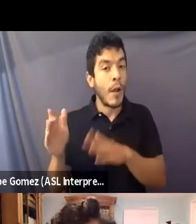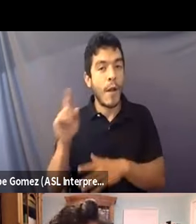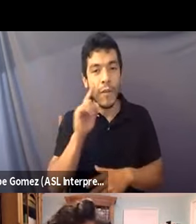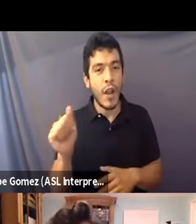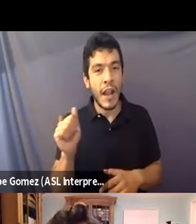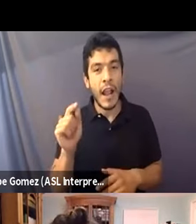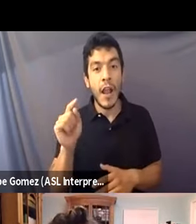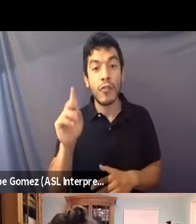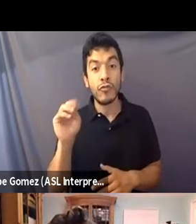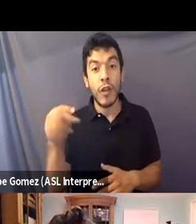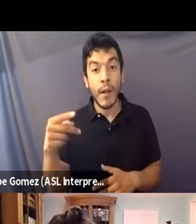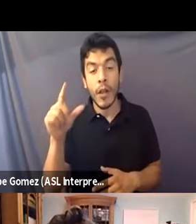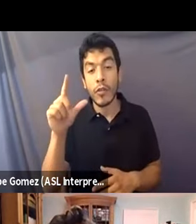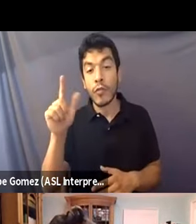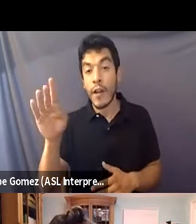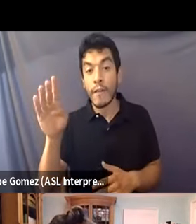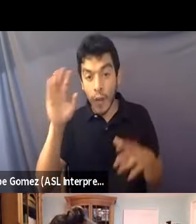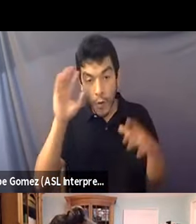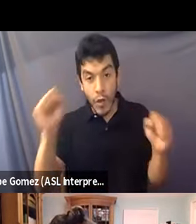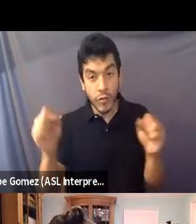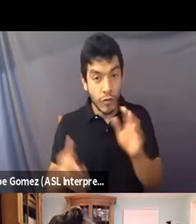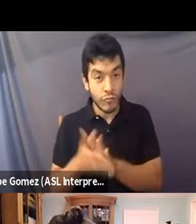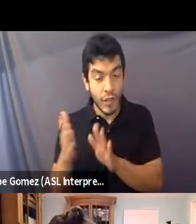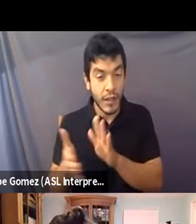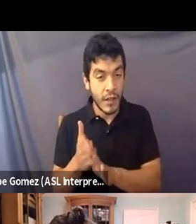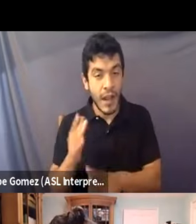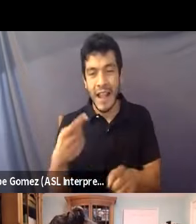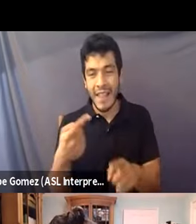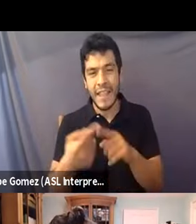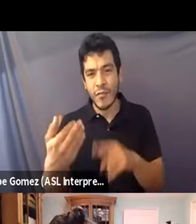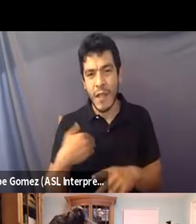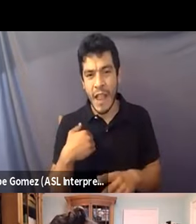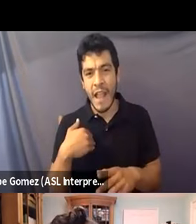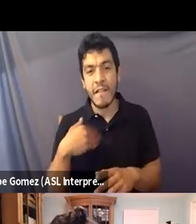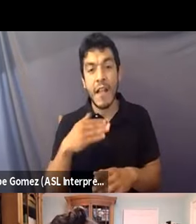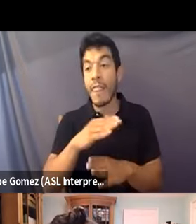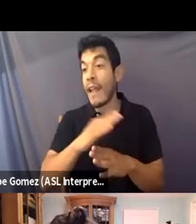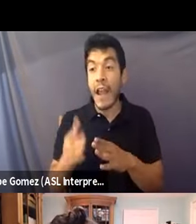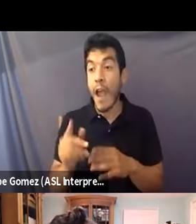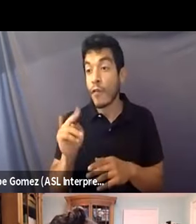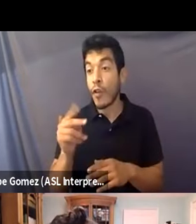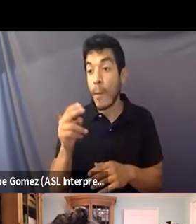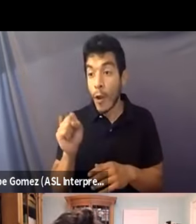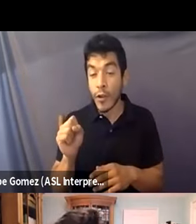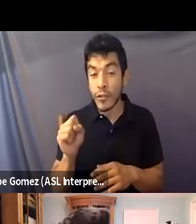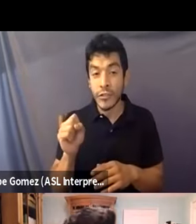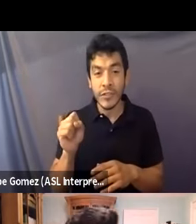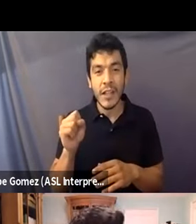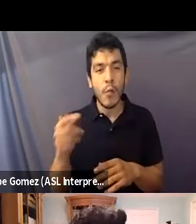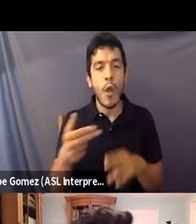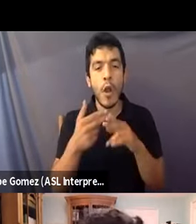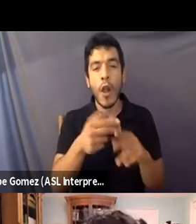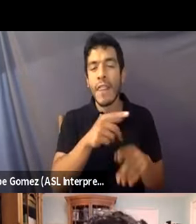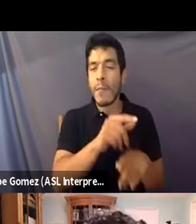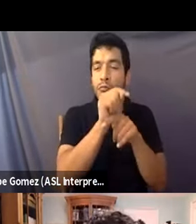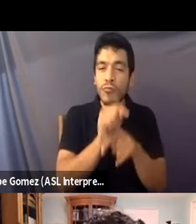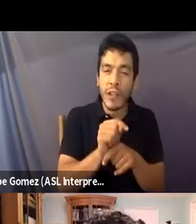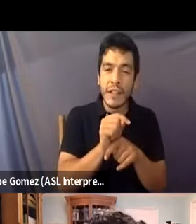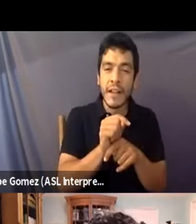24 presidential run, right? And then you have the never Trumpers, the Liz Cheney's, would call them like traditional conservative Republicans.